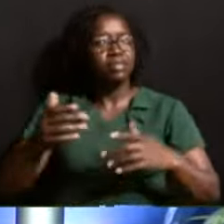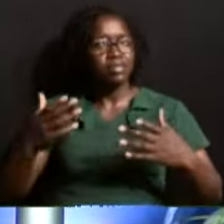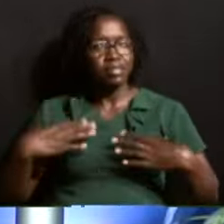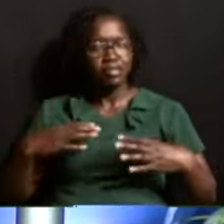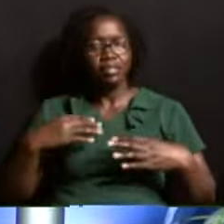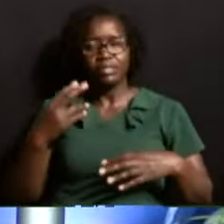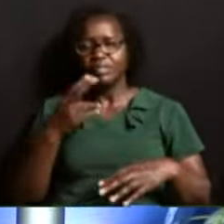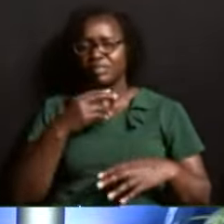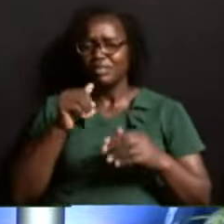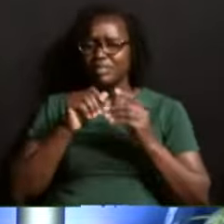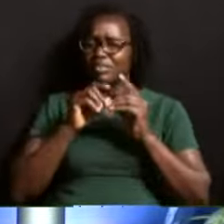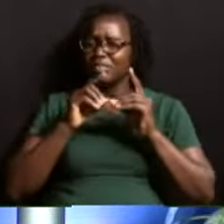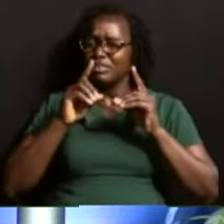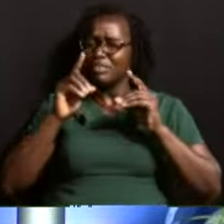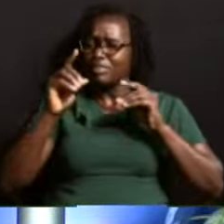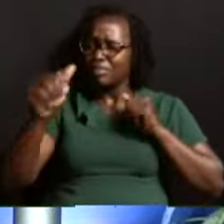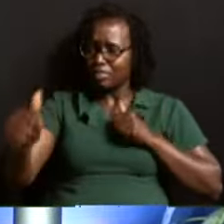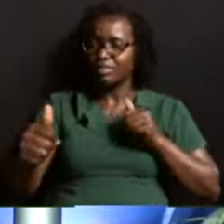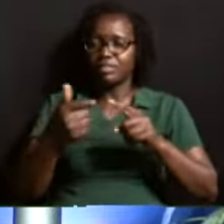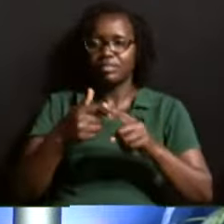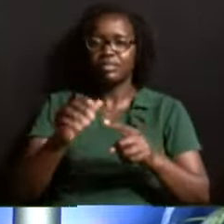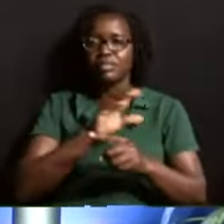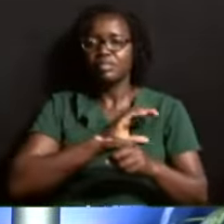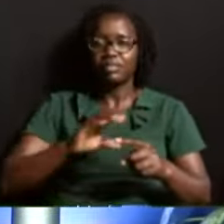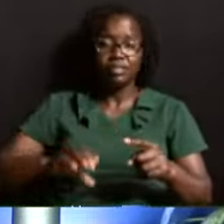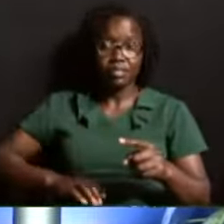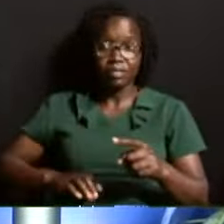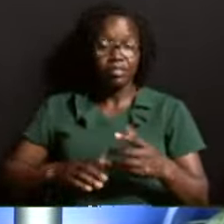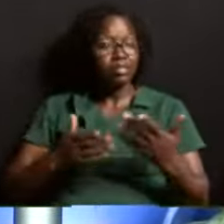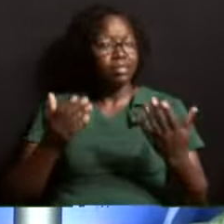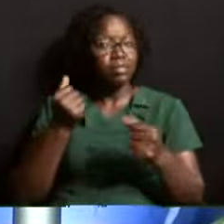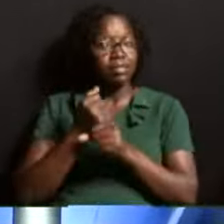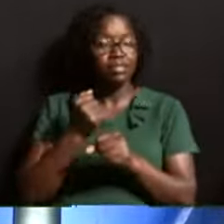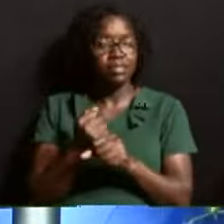are far away from Christ. This is how it works.